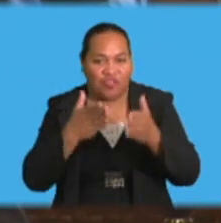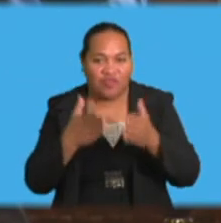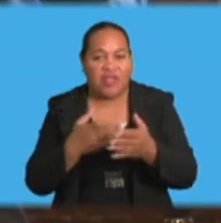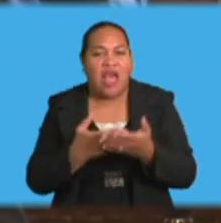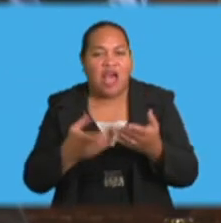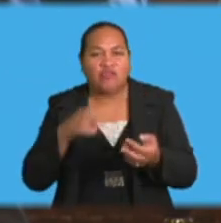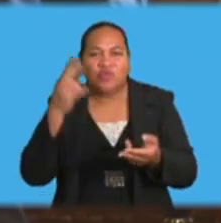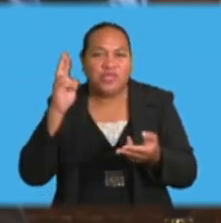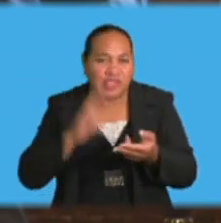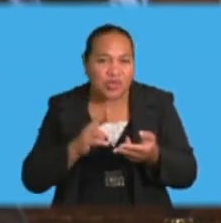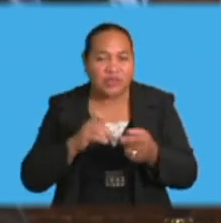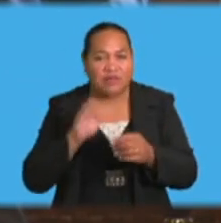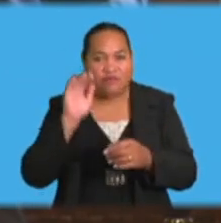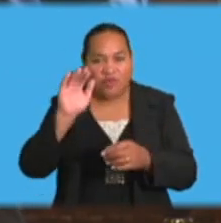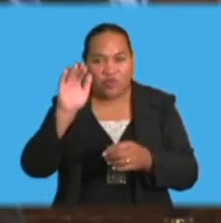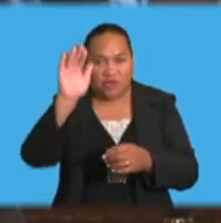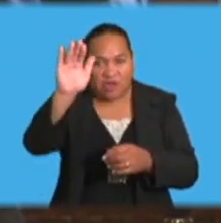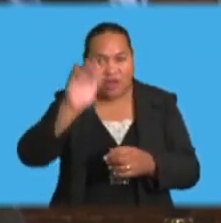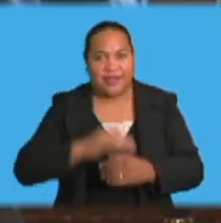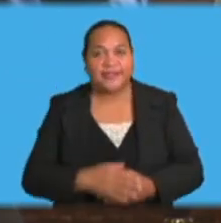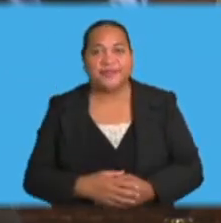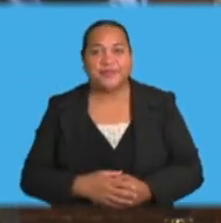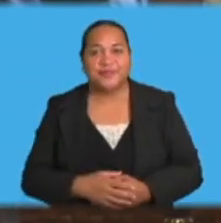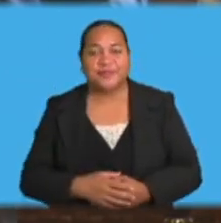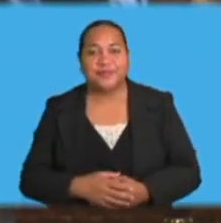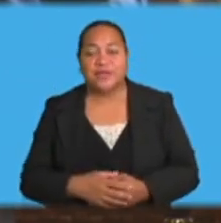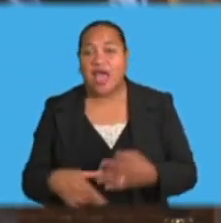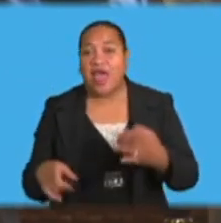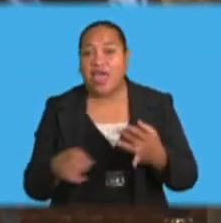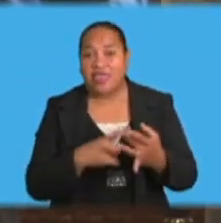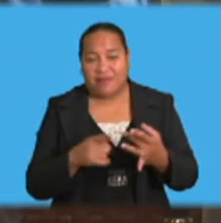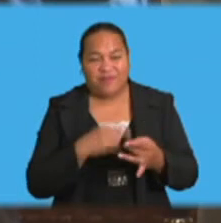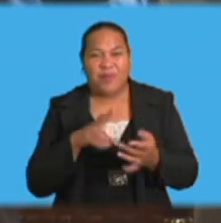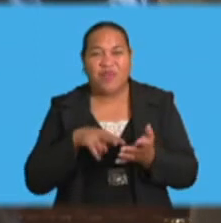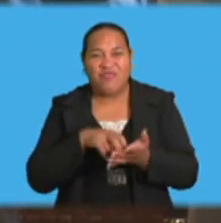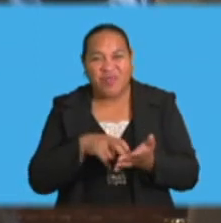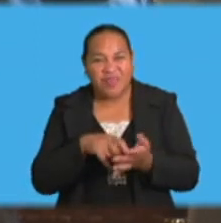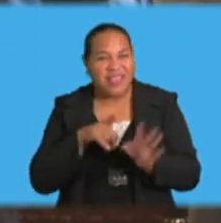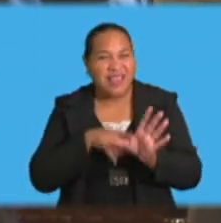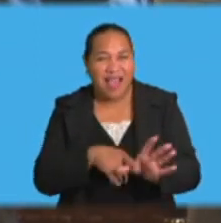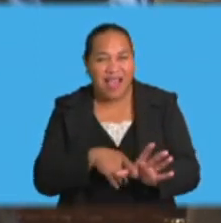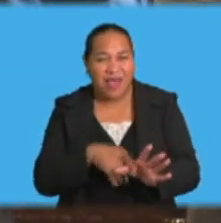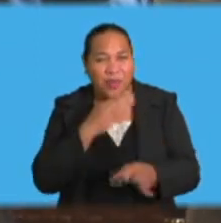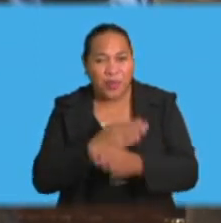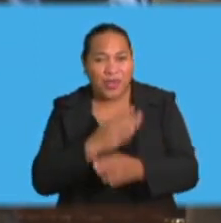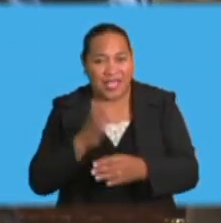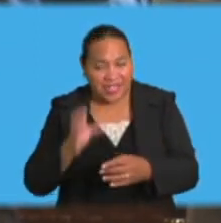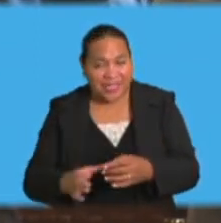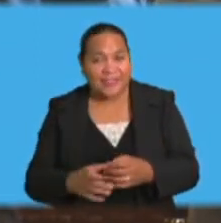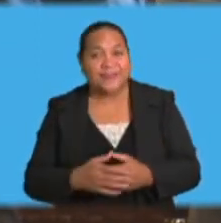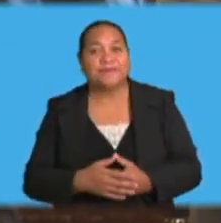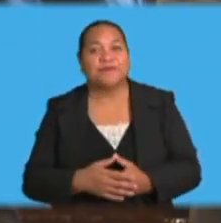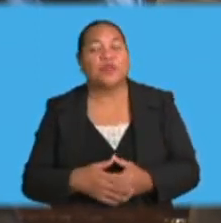to reduce into the future. The other aspect about vulnerability of young workers, Madam